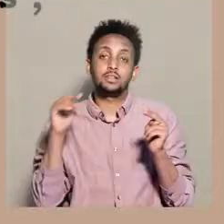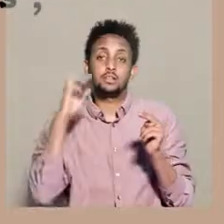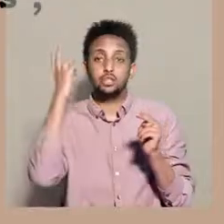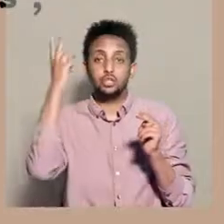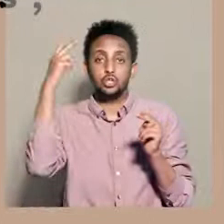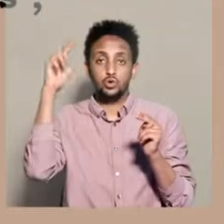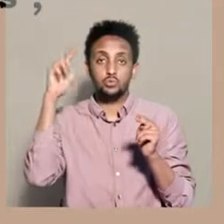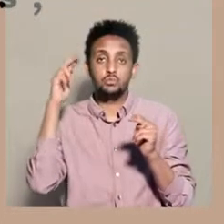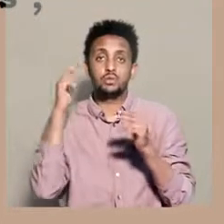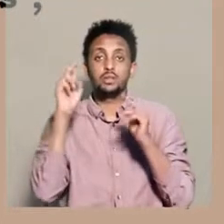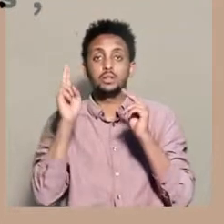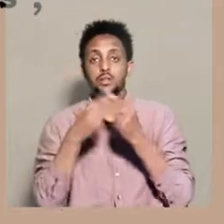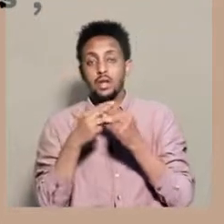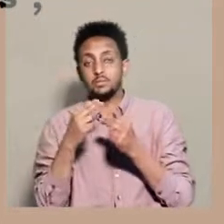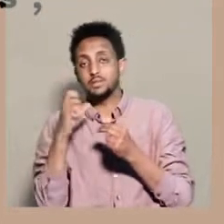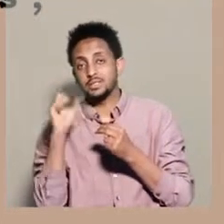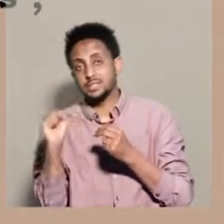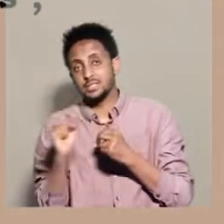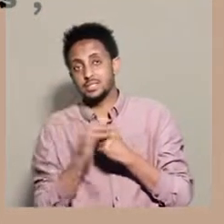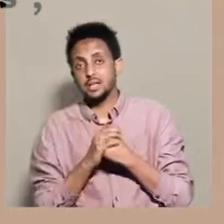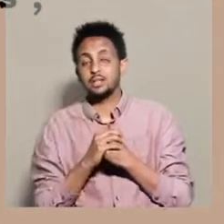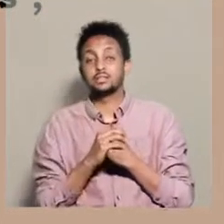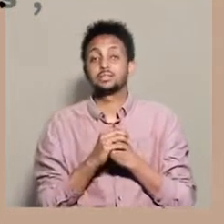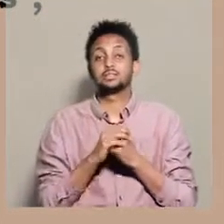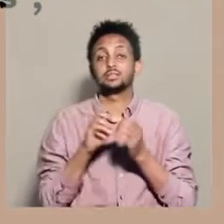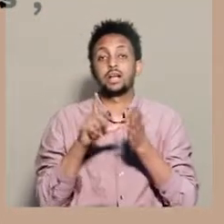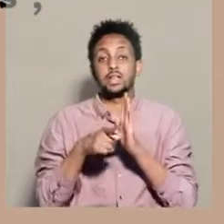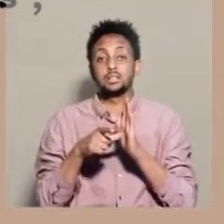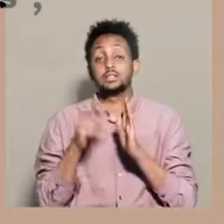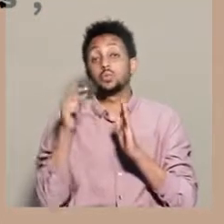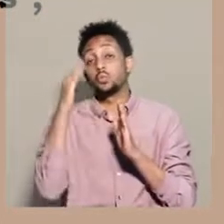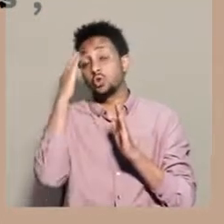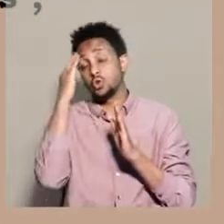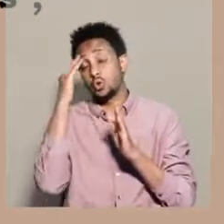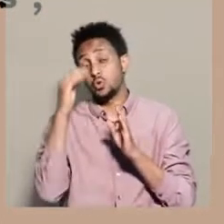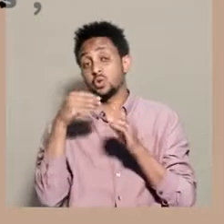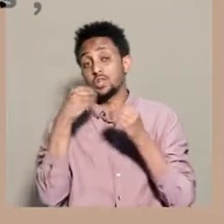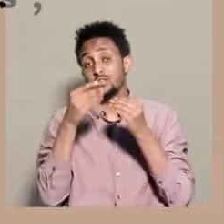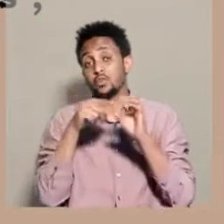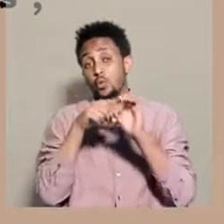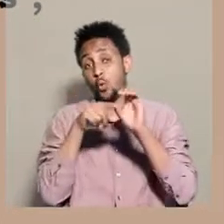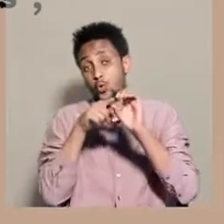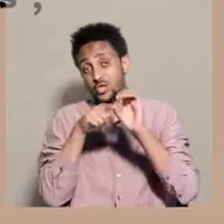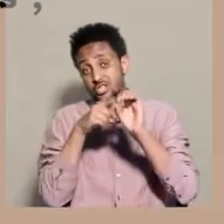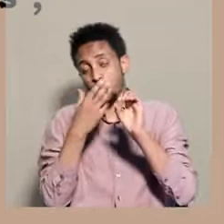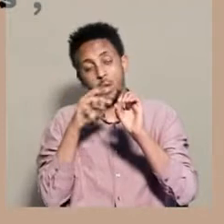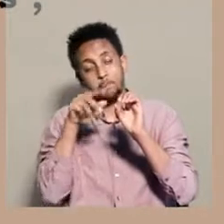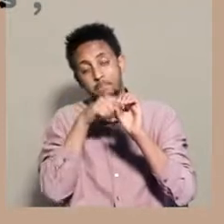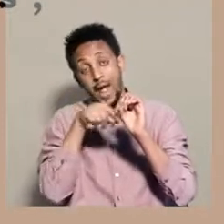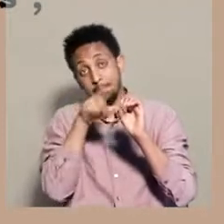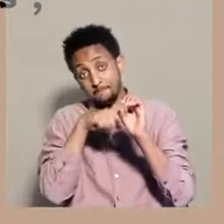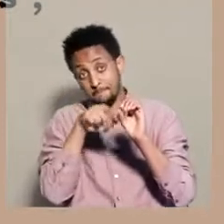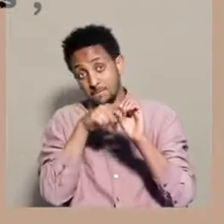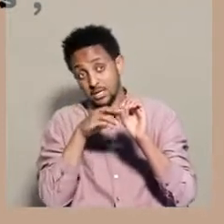over time is second. And we know that on a given conduit or a pipe here,